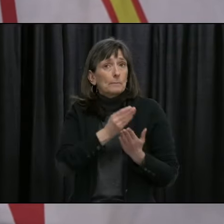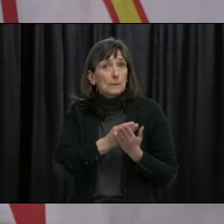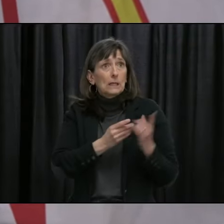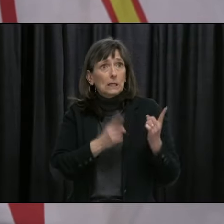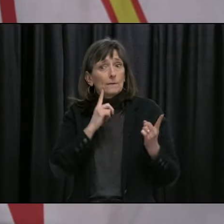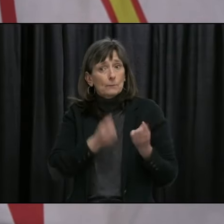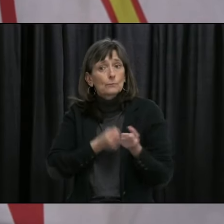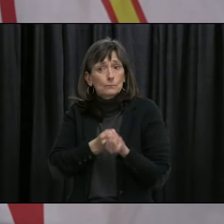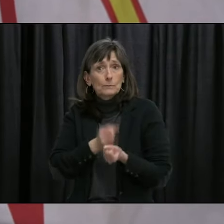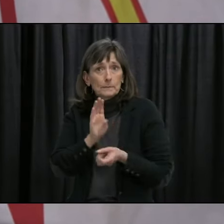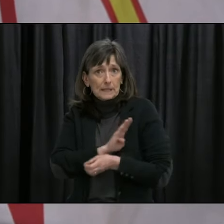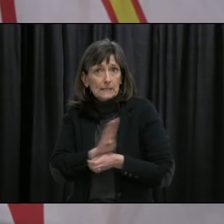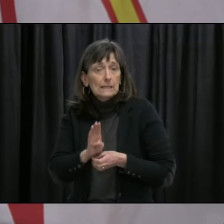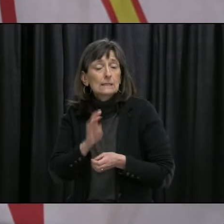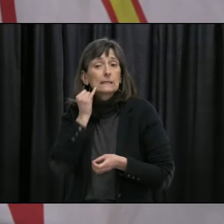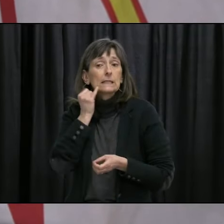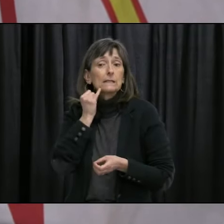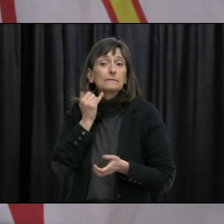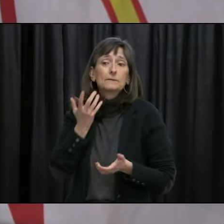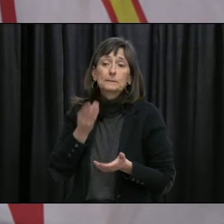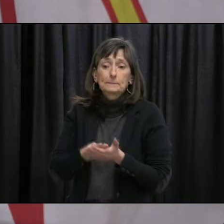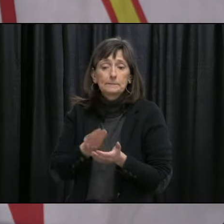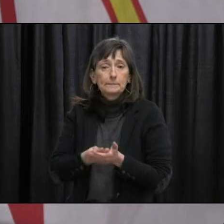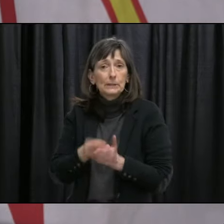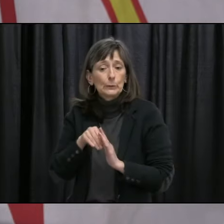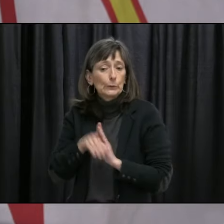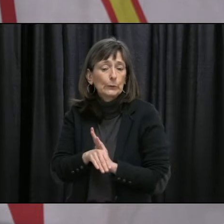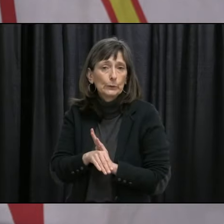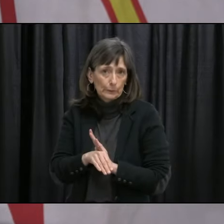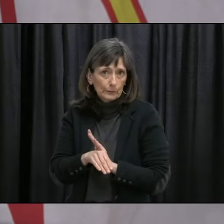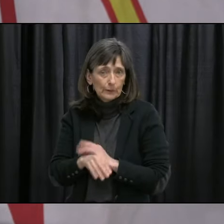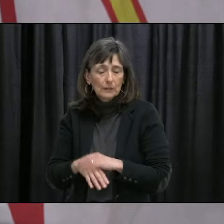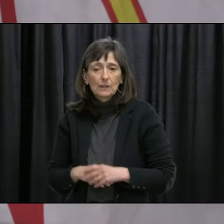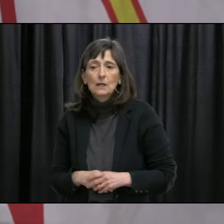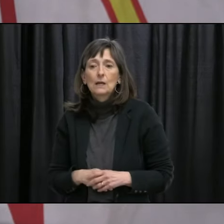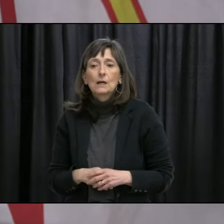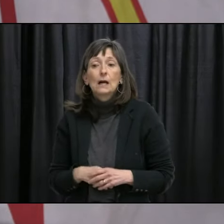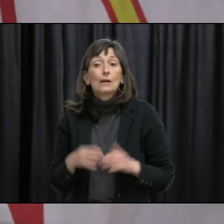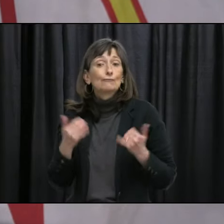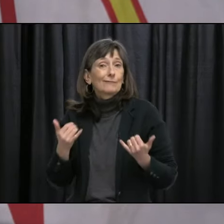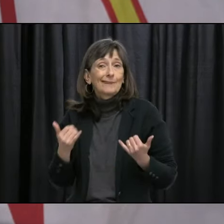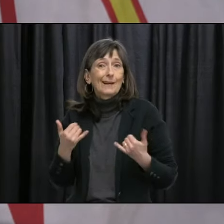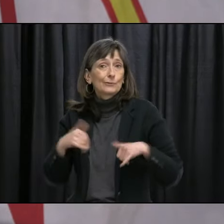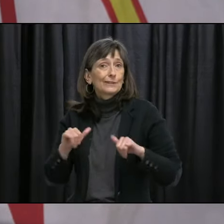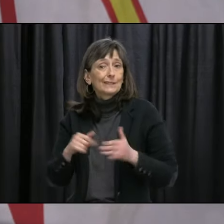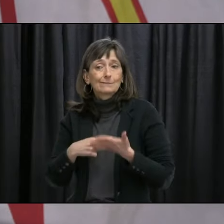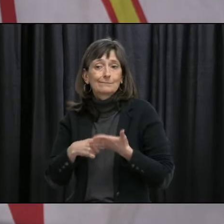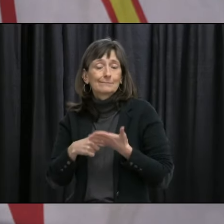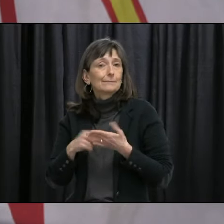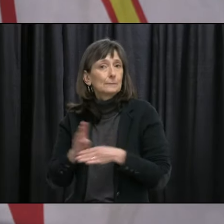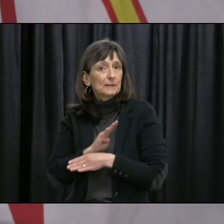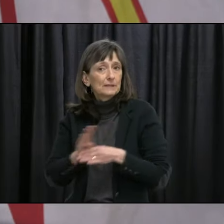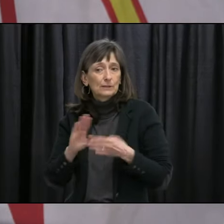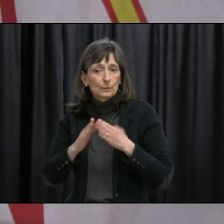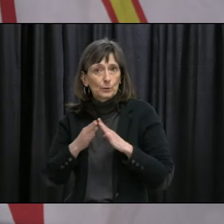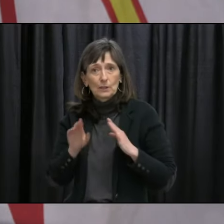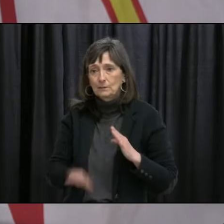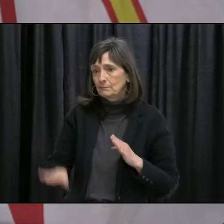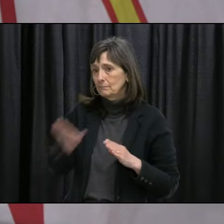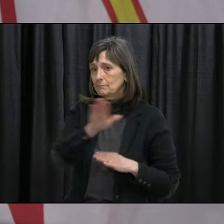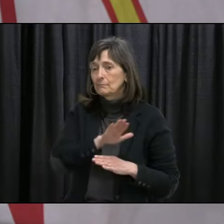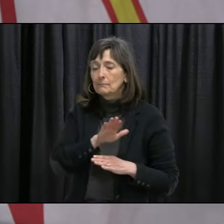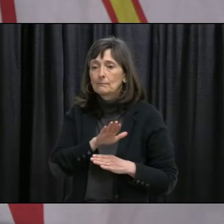support businesses that have lost income related to COVID. We're currently engaged with the business community and others in a broad range of discussions that